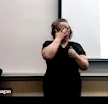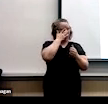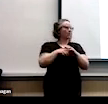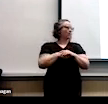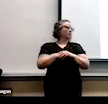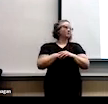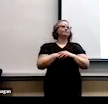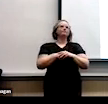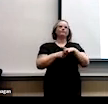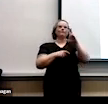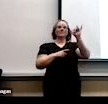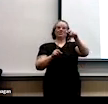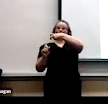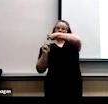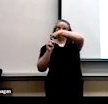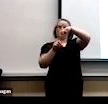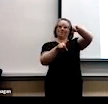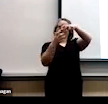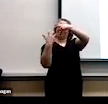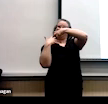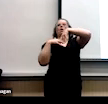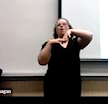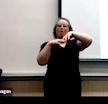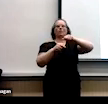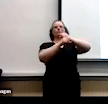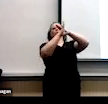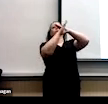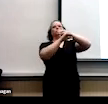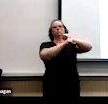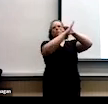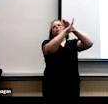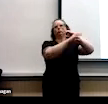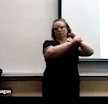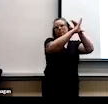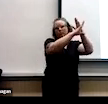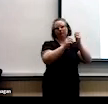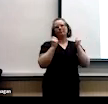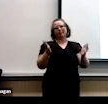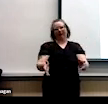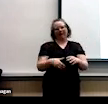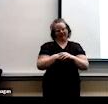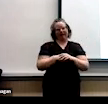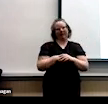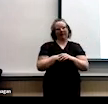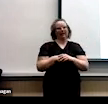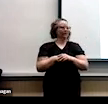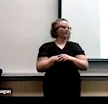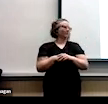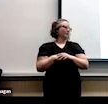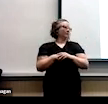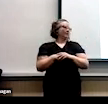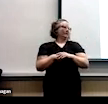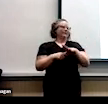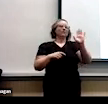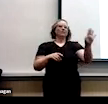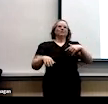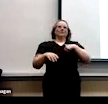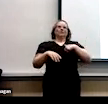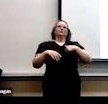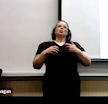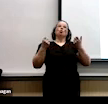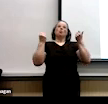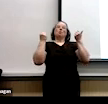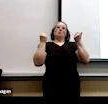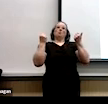transition, and a lot of the literature about transition from pediatric to adult care focuses in on these barriers, and that's a good and a bad thing. It's